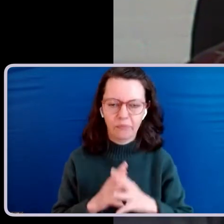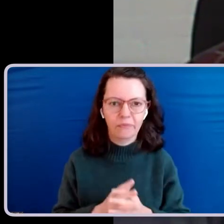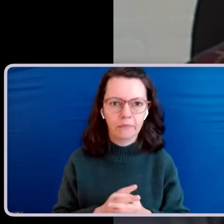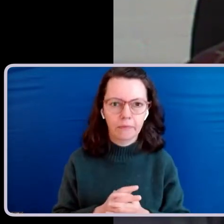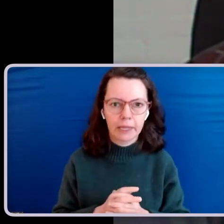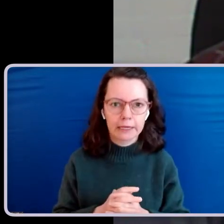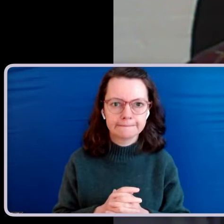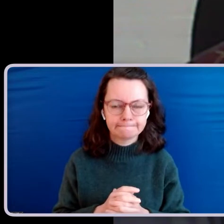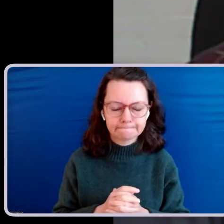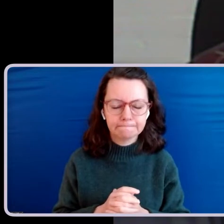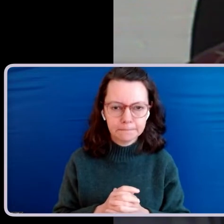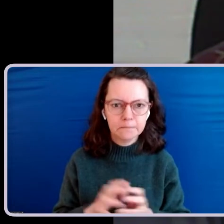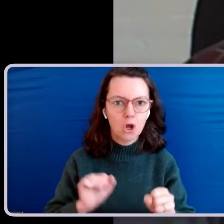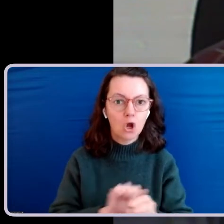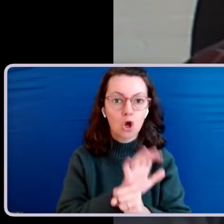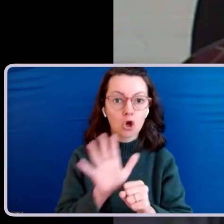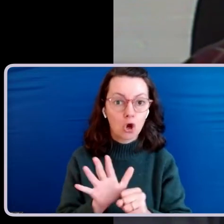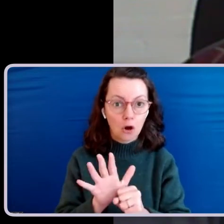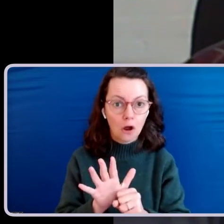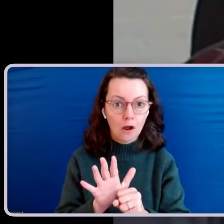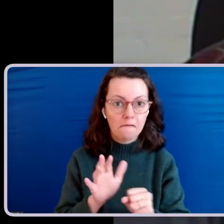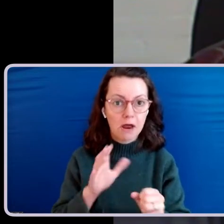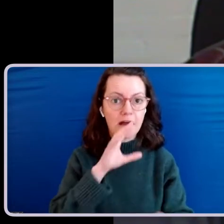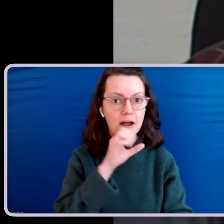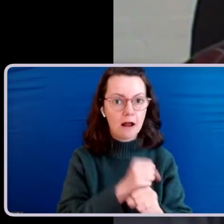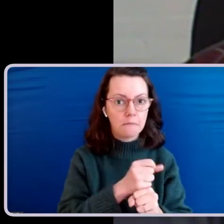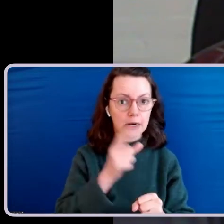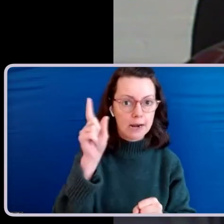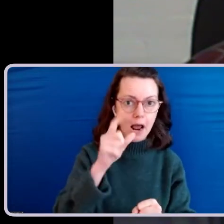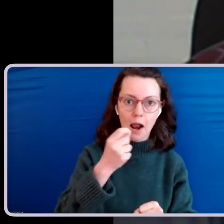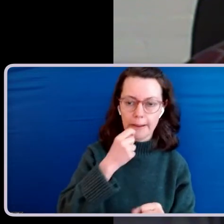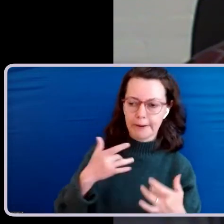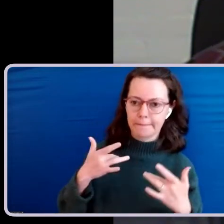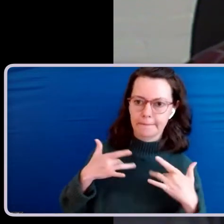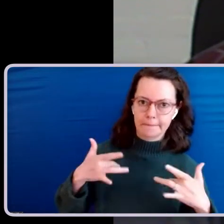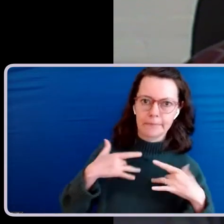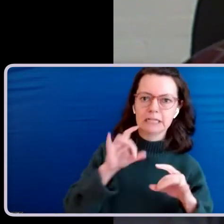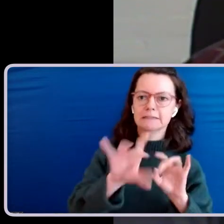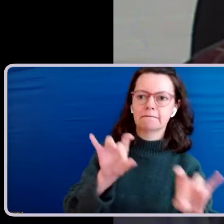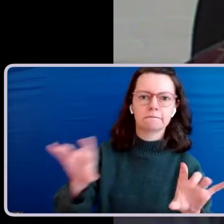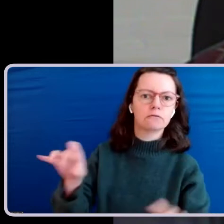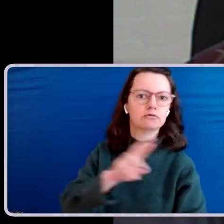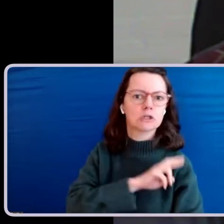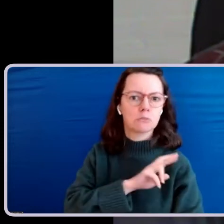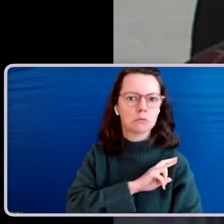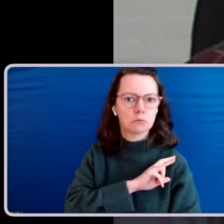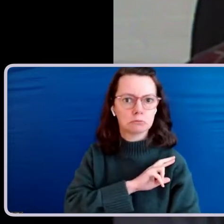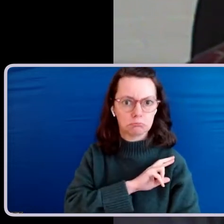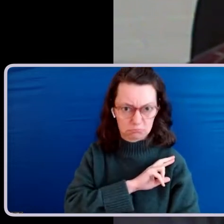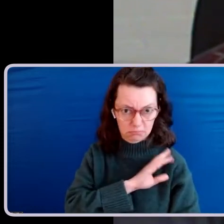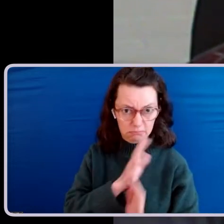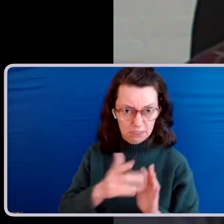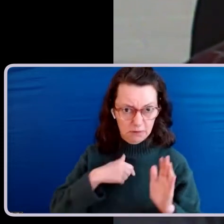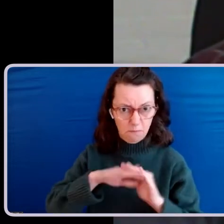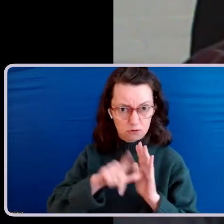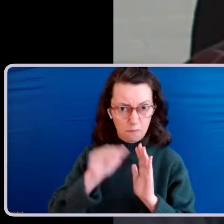have said, is falling on us as individuals. But what does that actually mean? Does that mean that we're expected to stay home or not participate